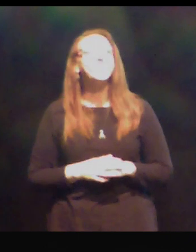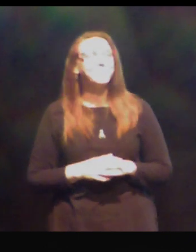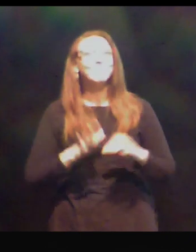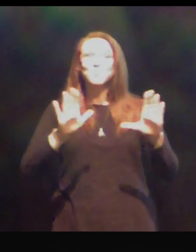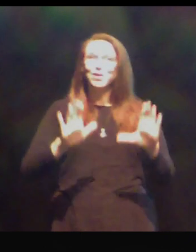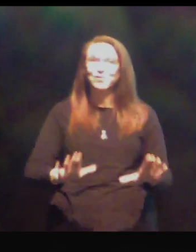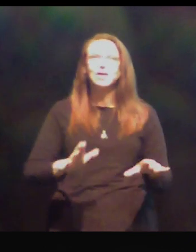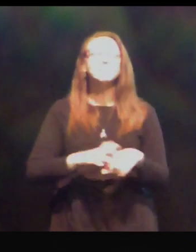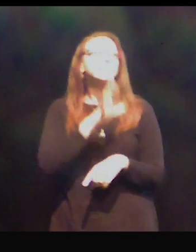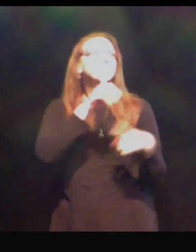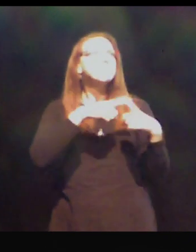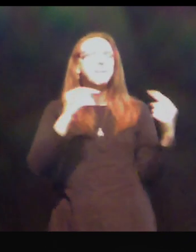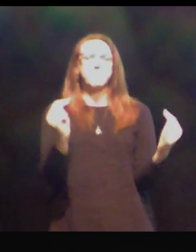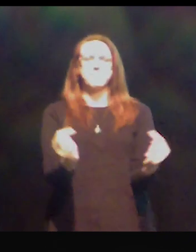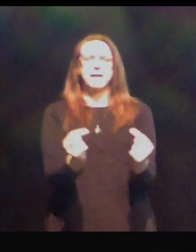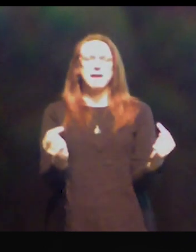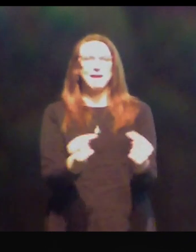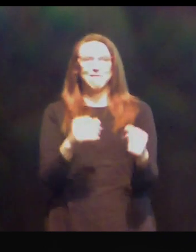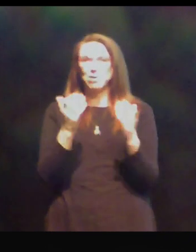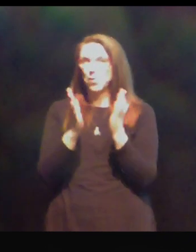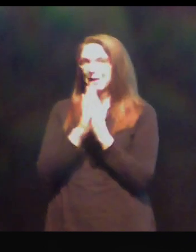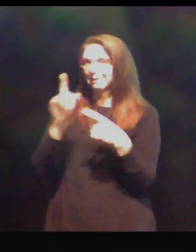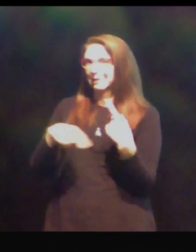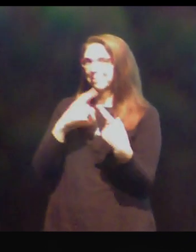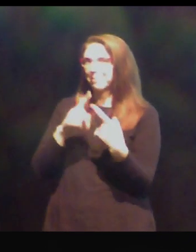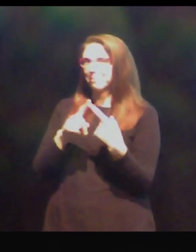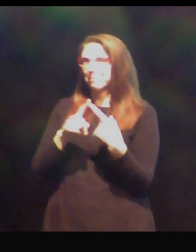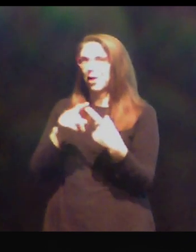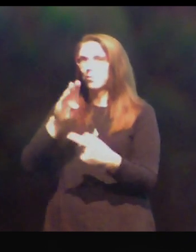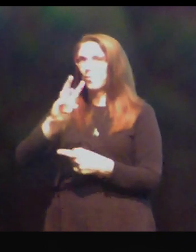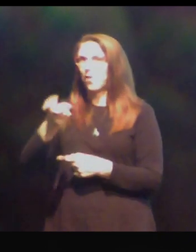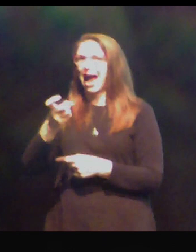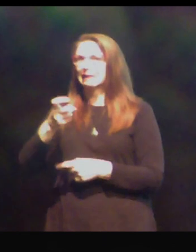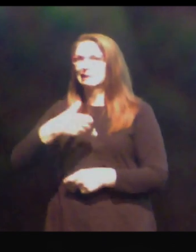Wonderful. Speaking of pain, can I ask about the waxing?